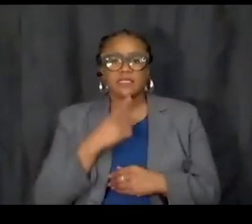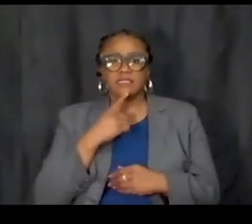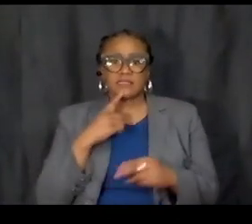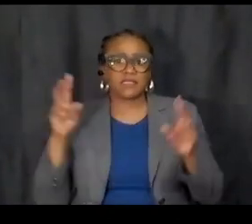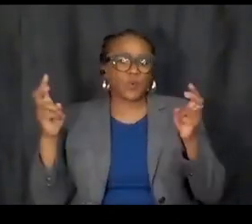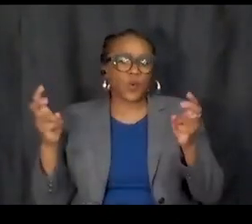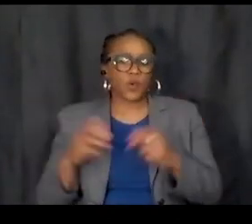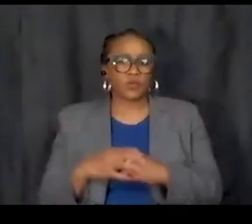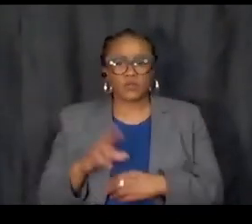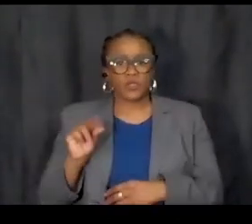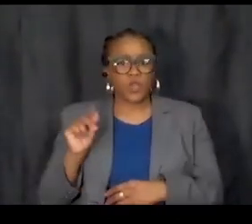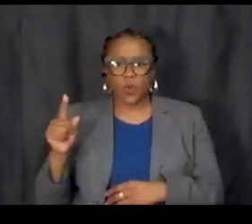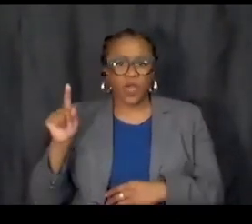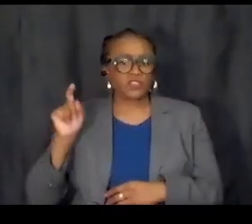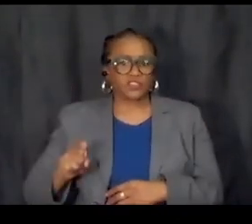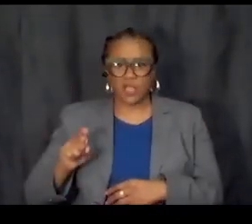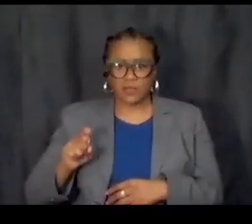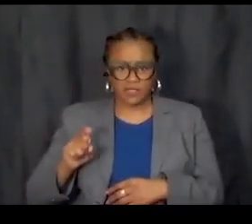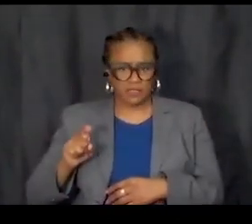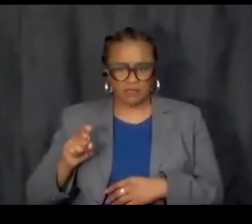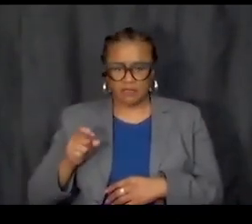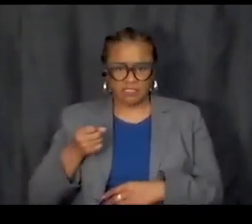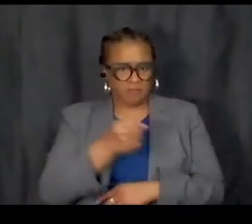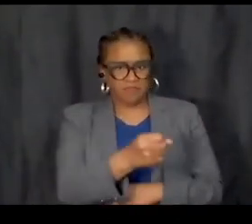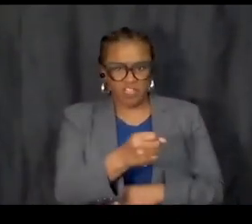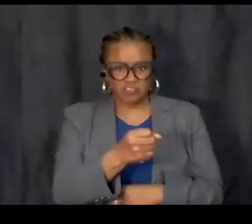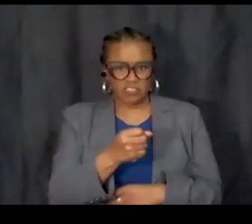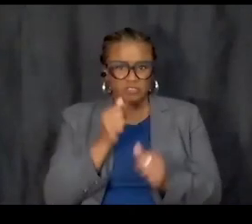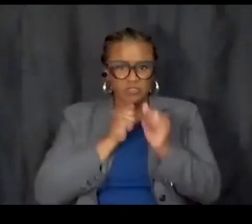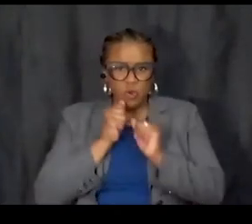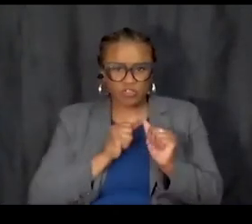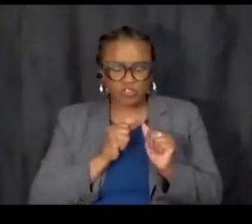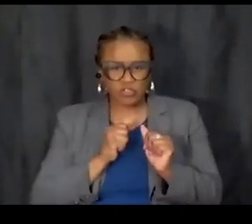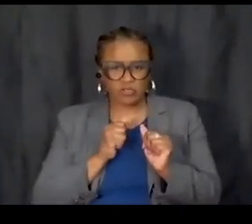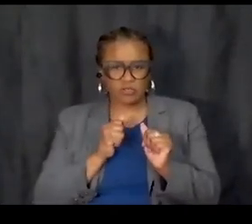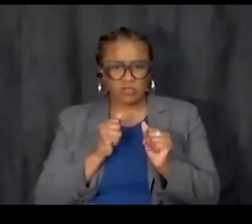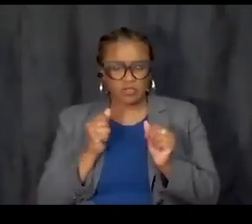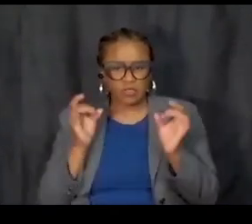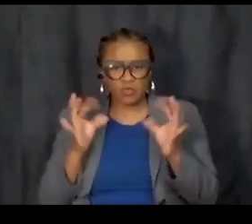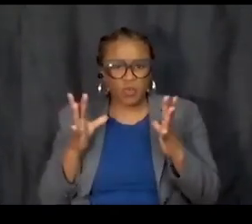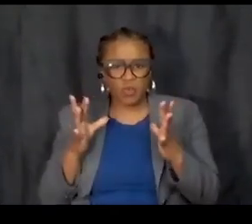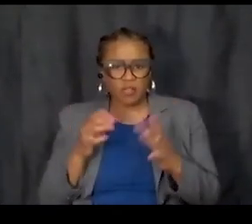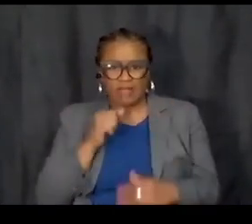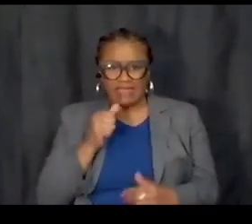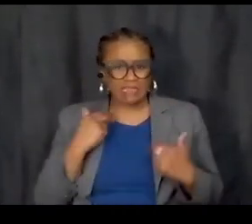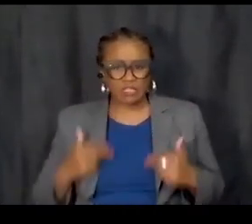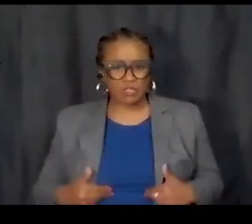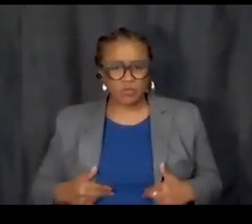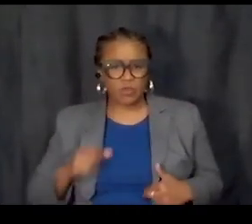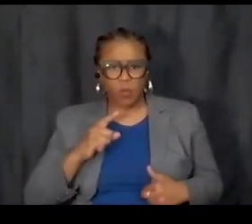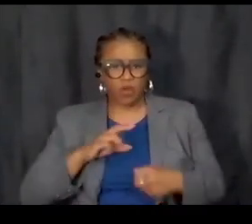quote, "No one shall be subjected to torture or to cruel, inhuman, or